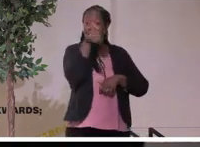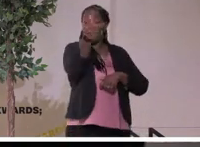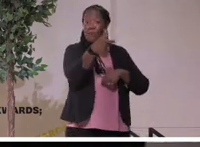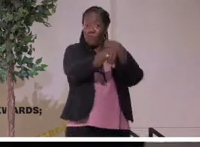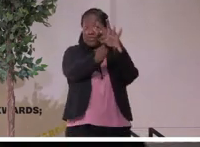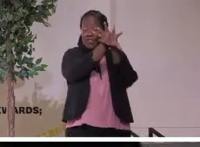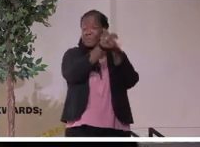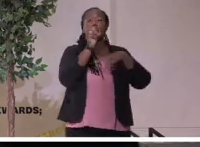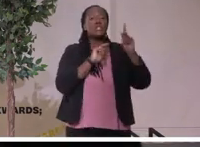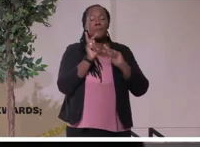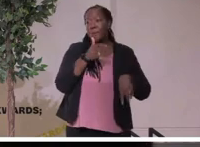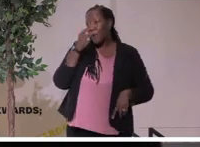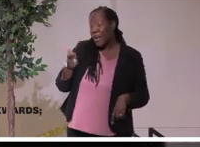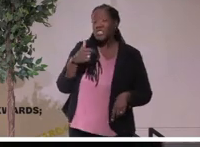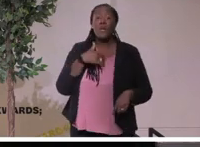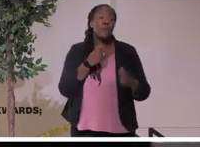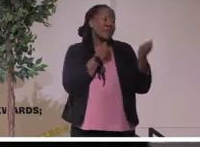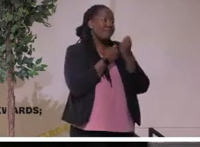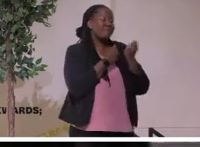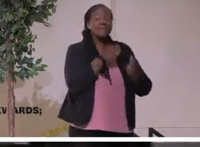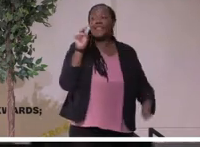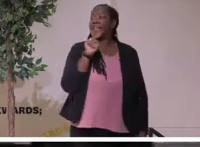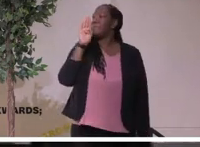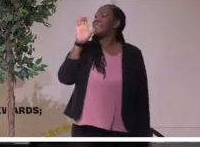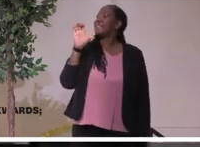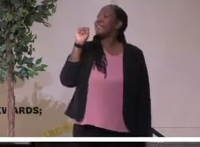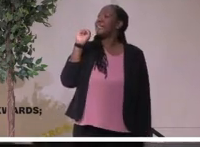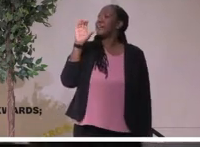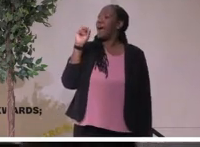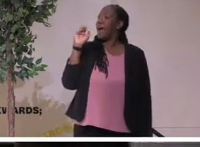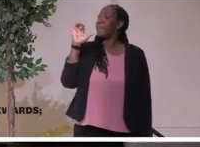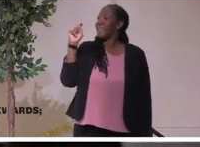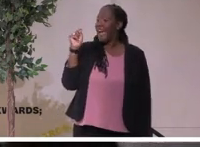that we thank our sponsor, NBC Comcast. Give it up for NBC Comcast.